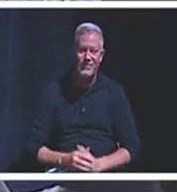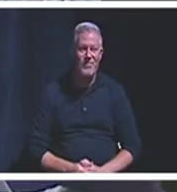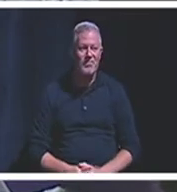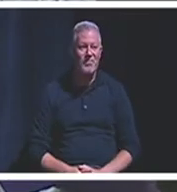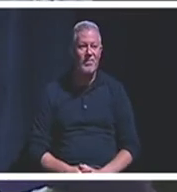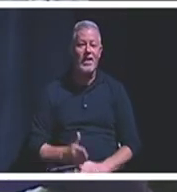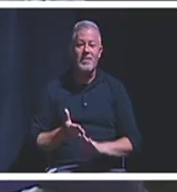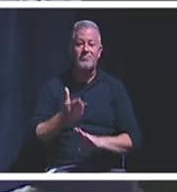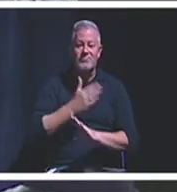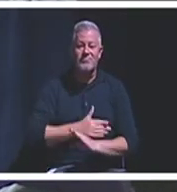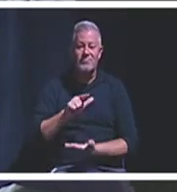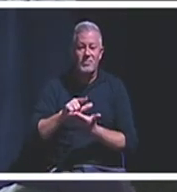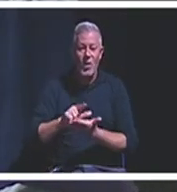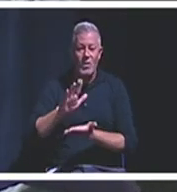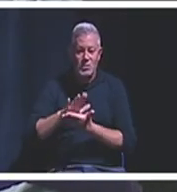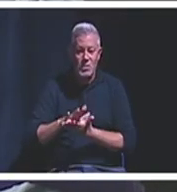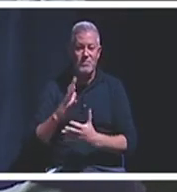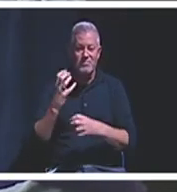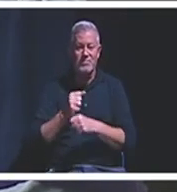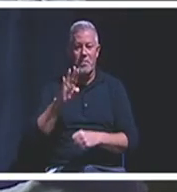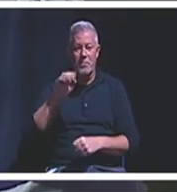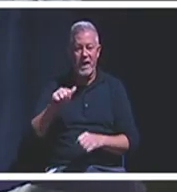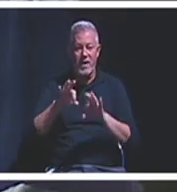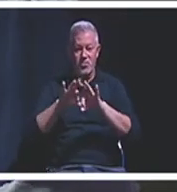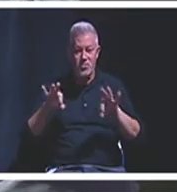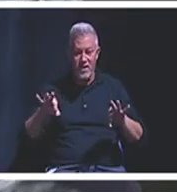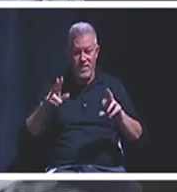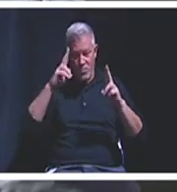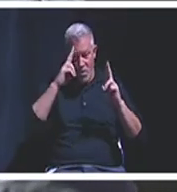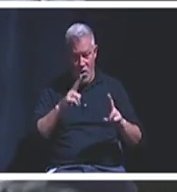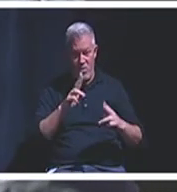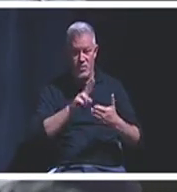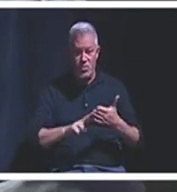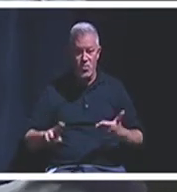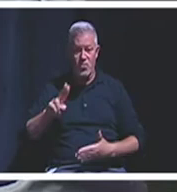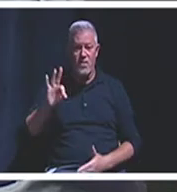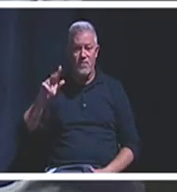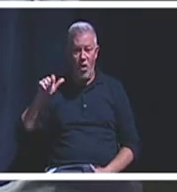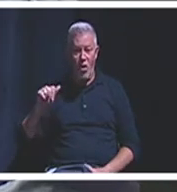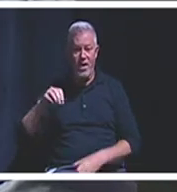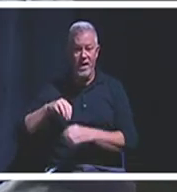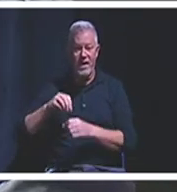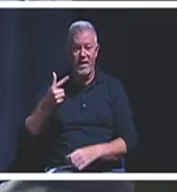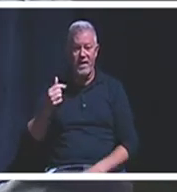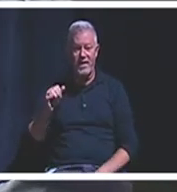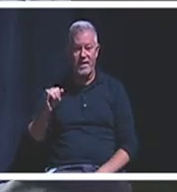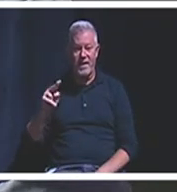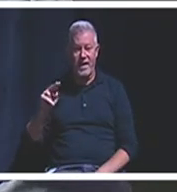Prior to law school, she obtained her bachelor's degree with honors from the University of Florida in Gainesville.